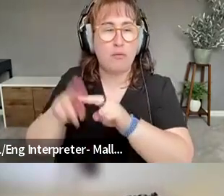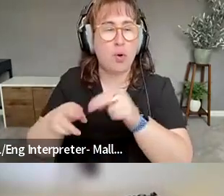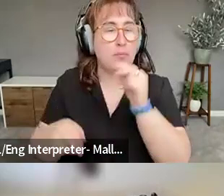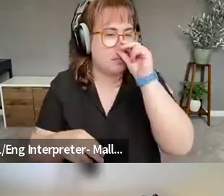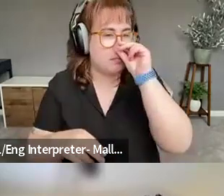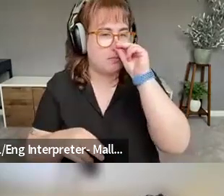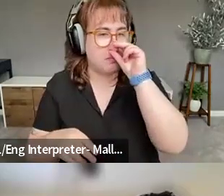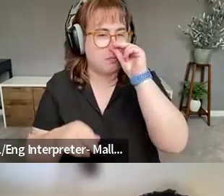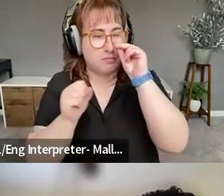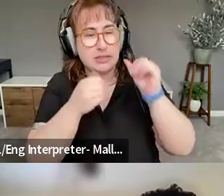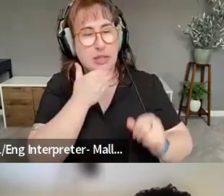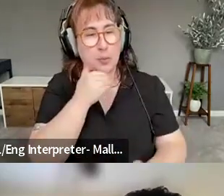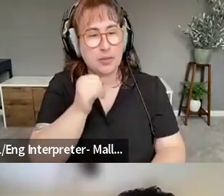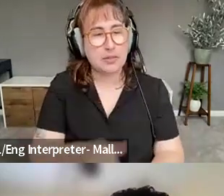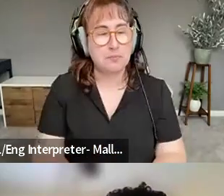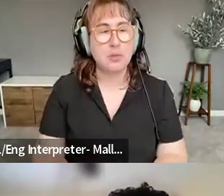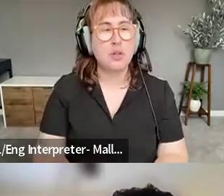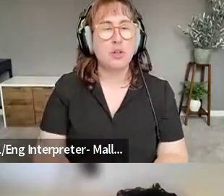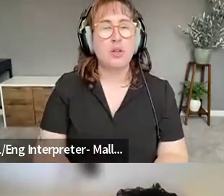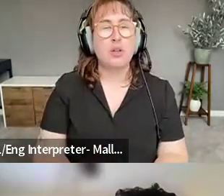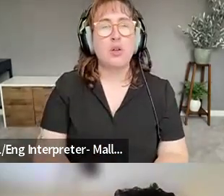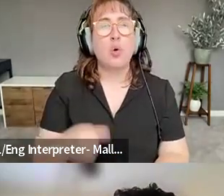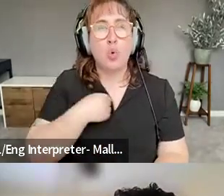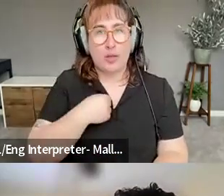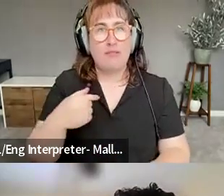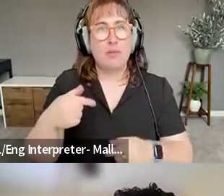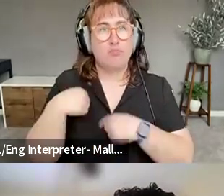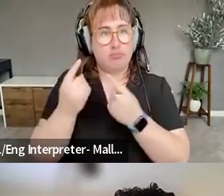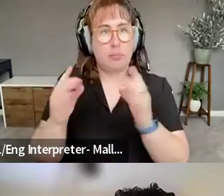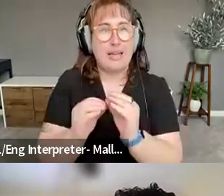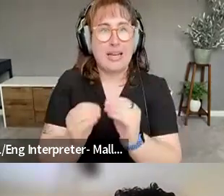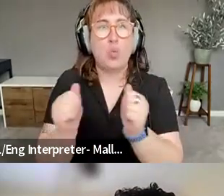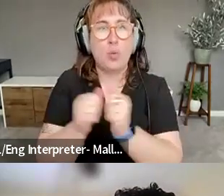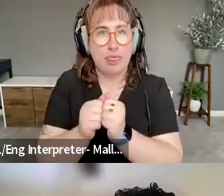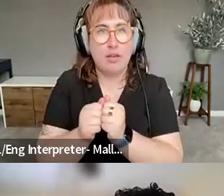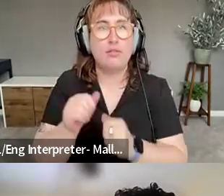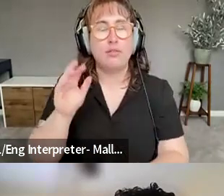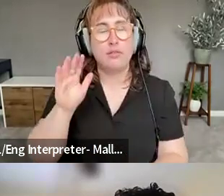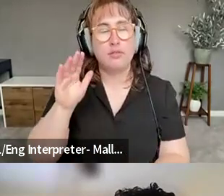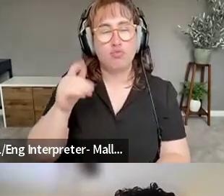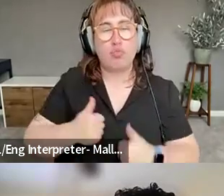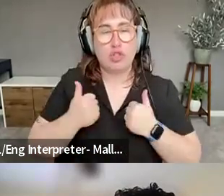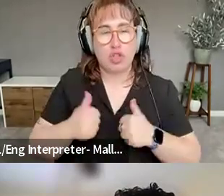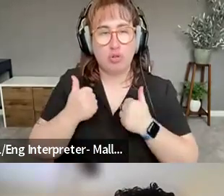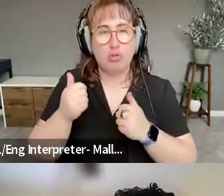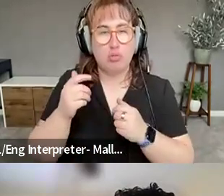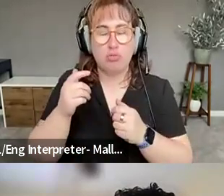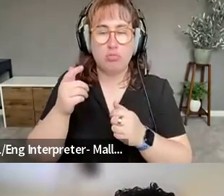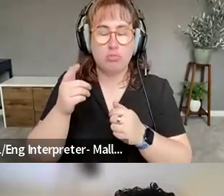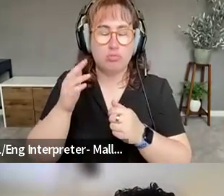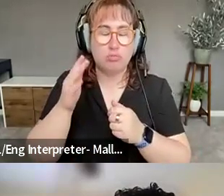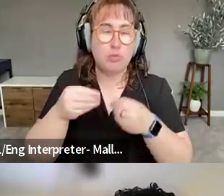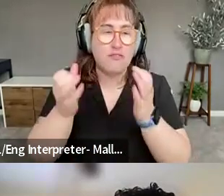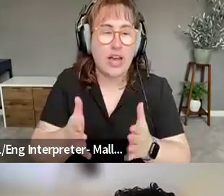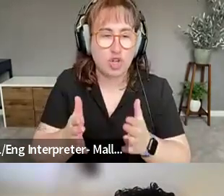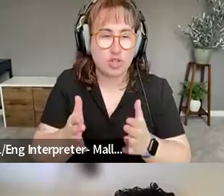Jordan. We have been meeting with our residential providers for the rate reform directives from DDS regarding